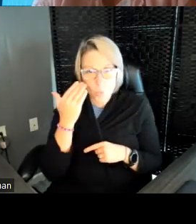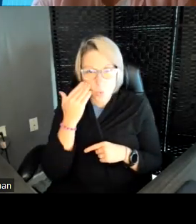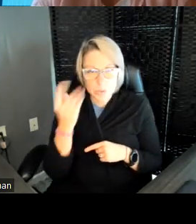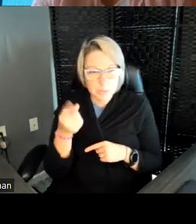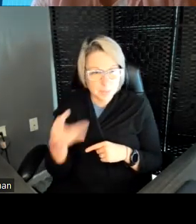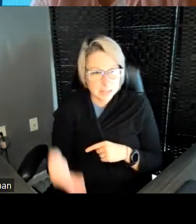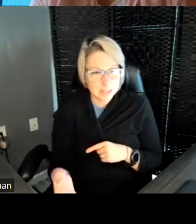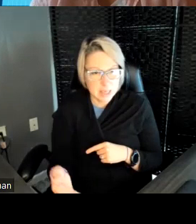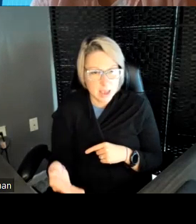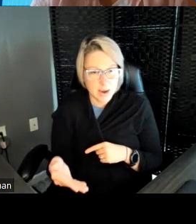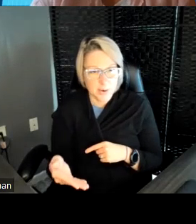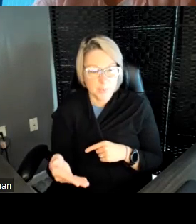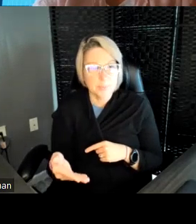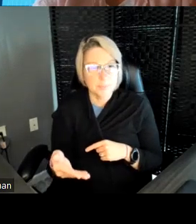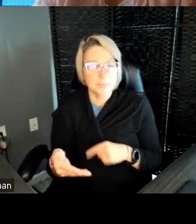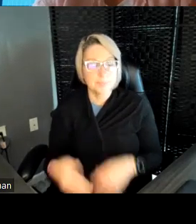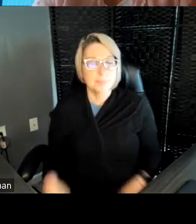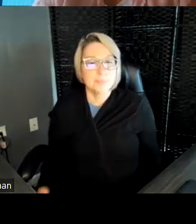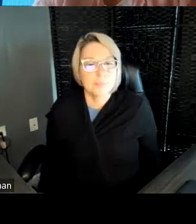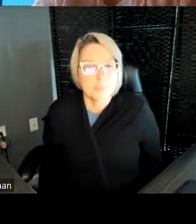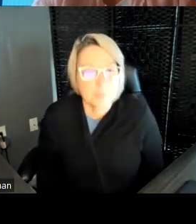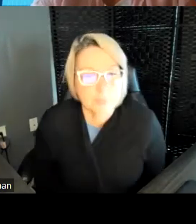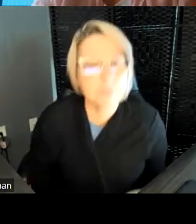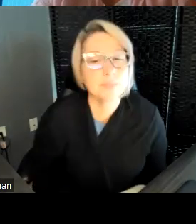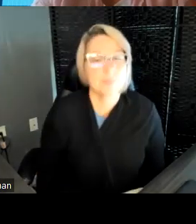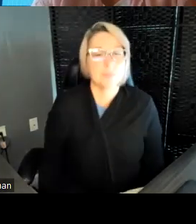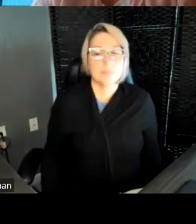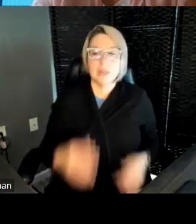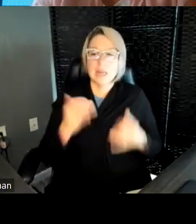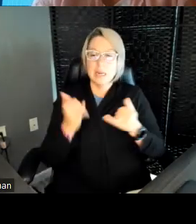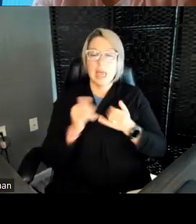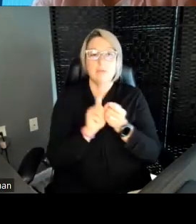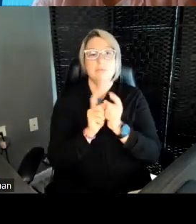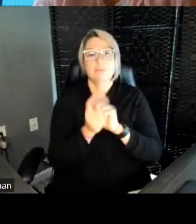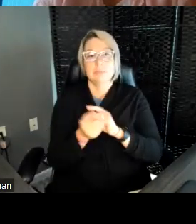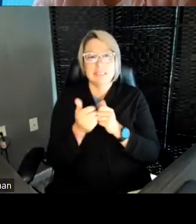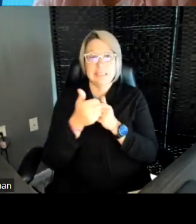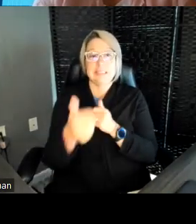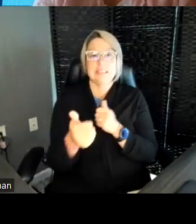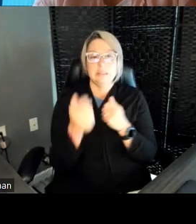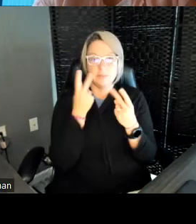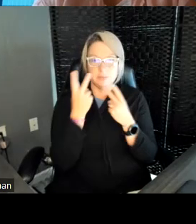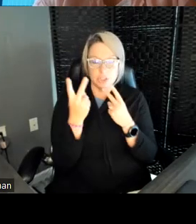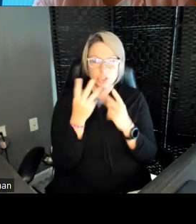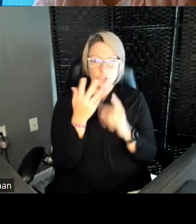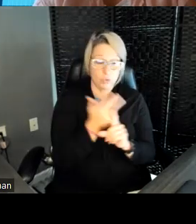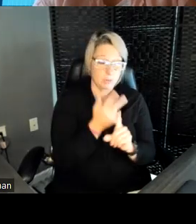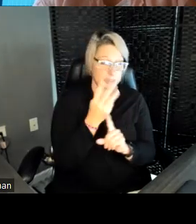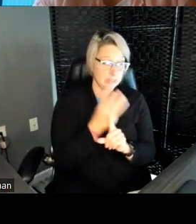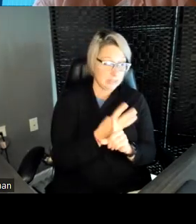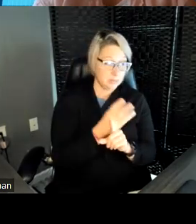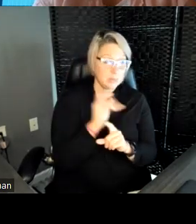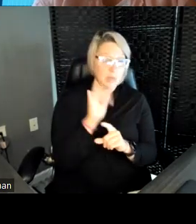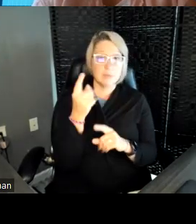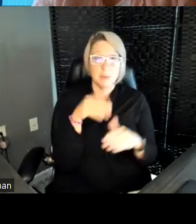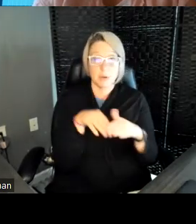there? So now we're kind of going into some distance vision. We expect by 3 to 6 months, if a person walks into a room from 6